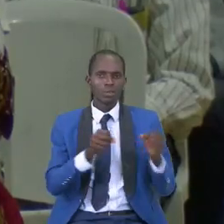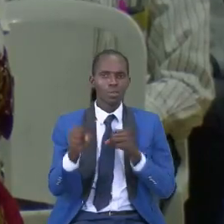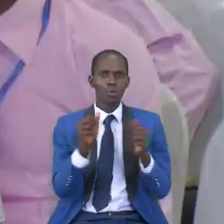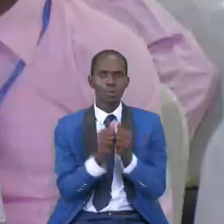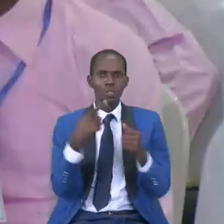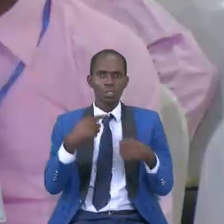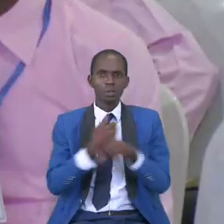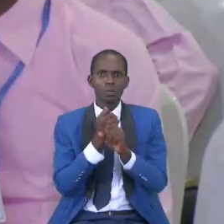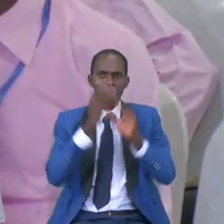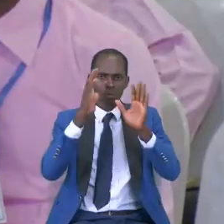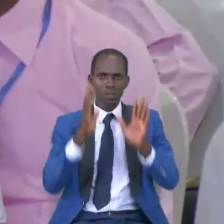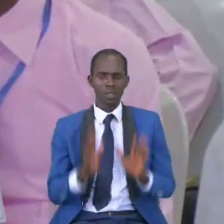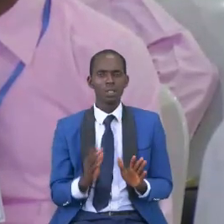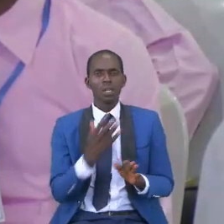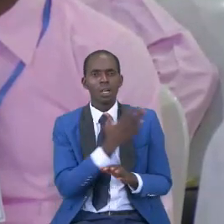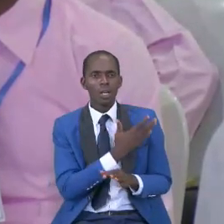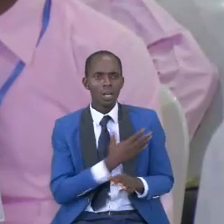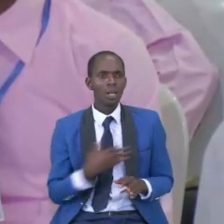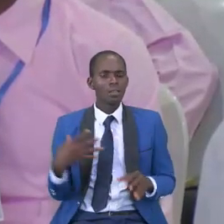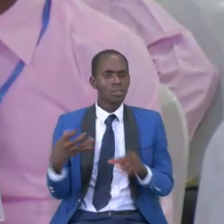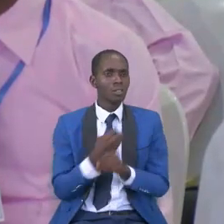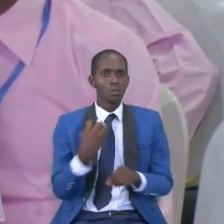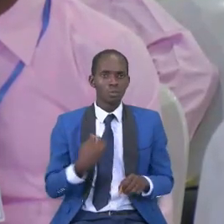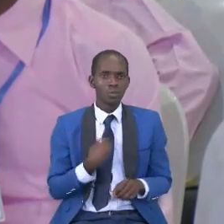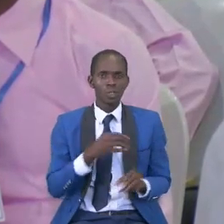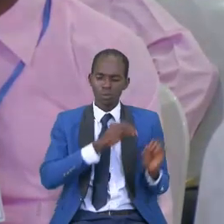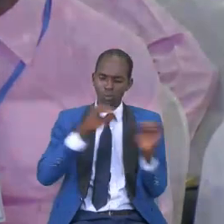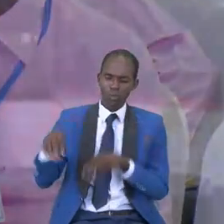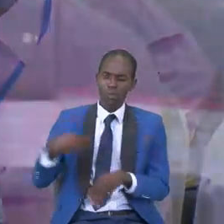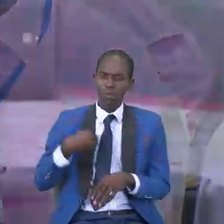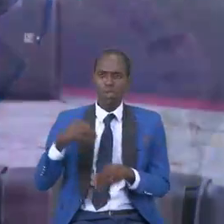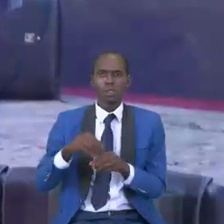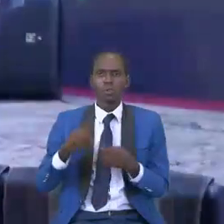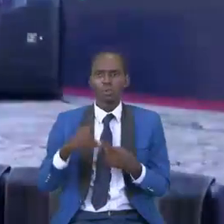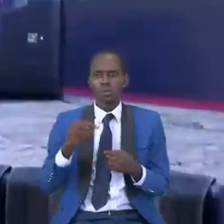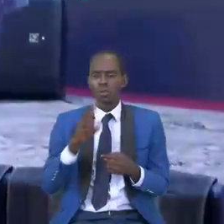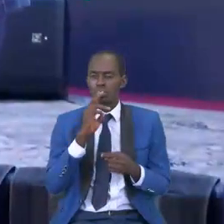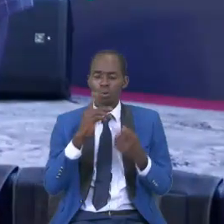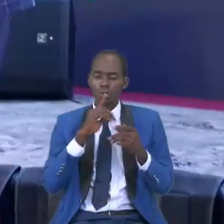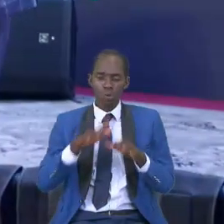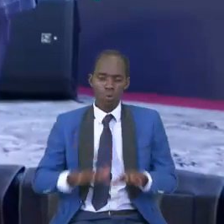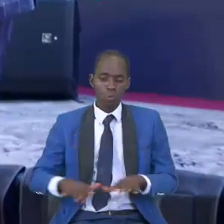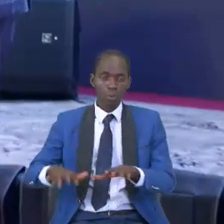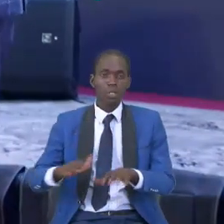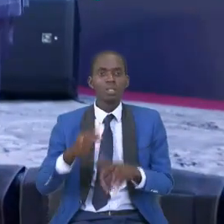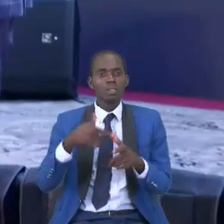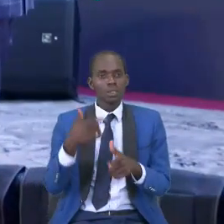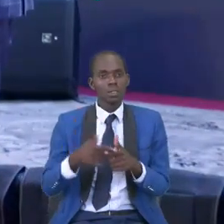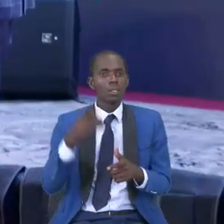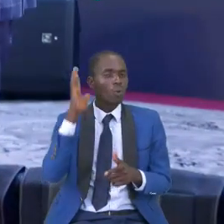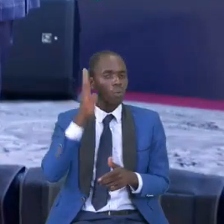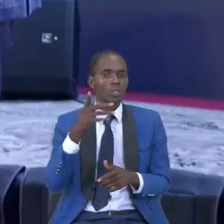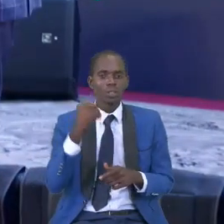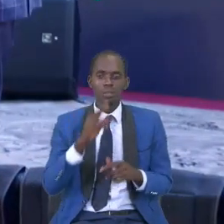me forth into the sea. So shall the sea become unto you. For I know that for